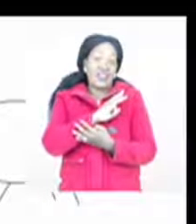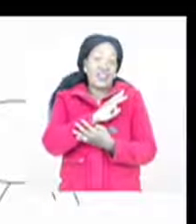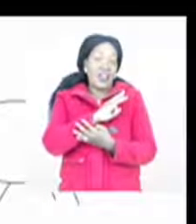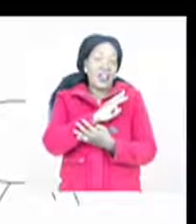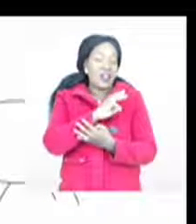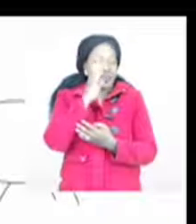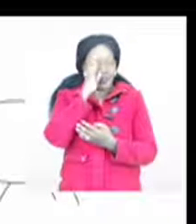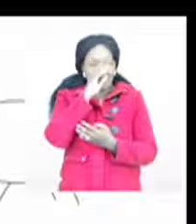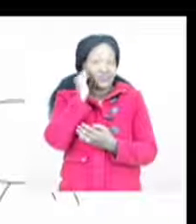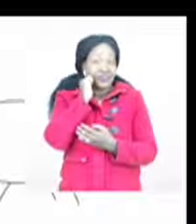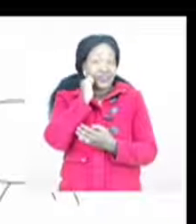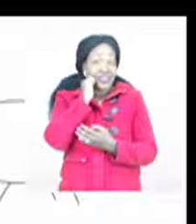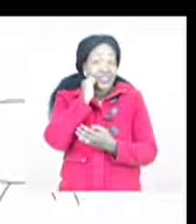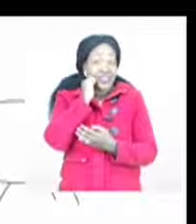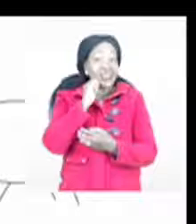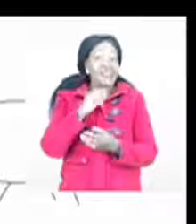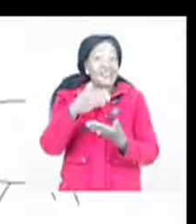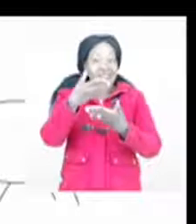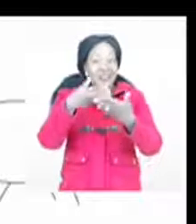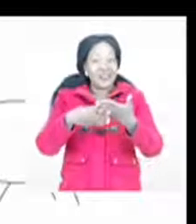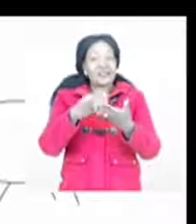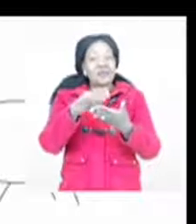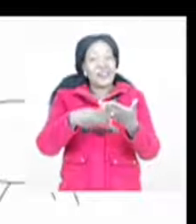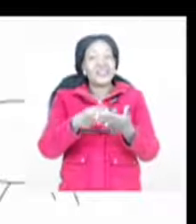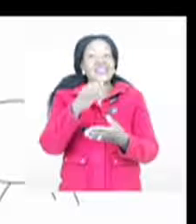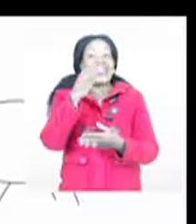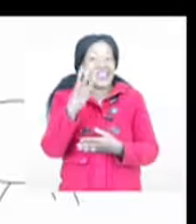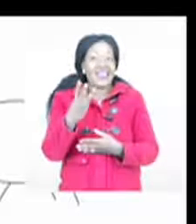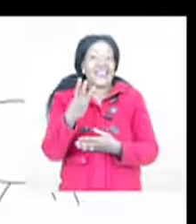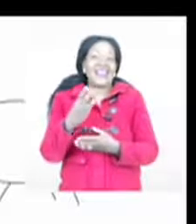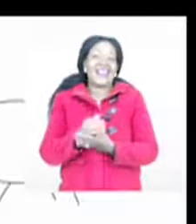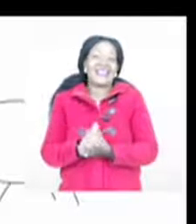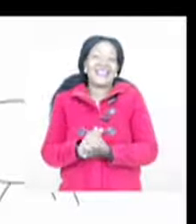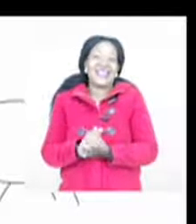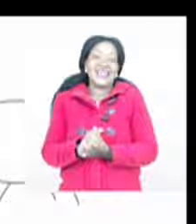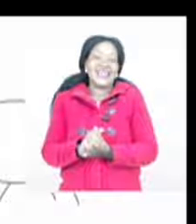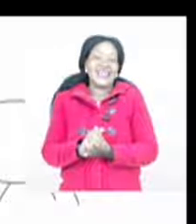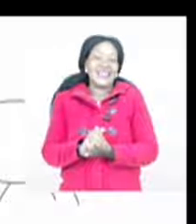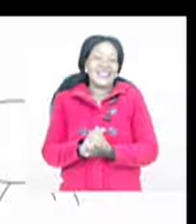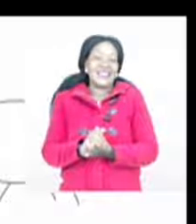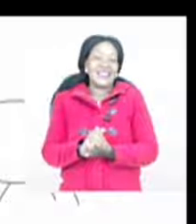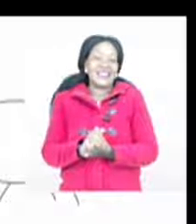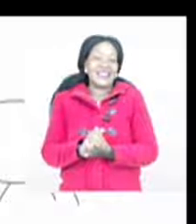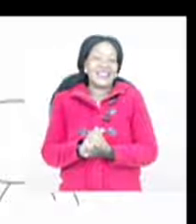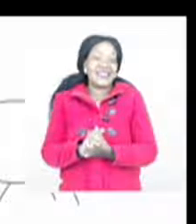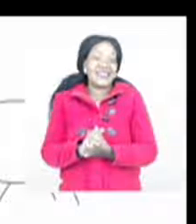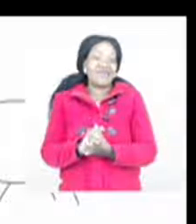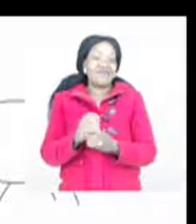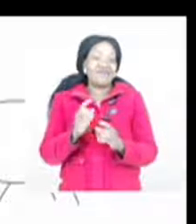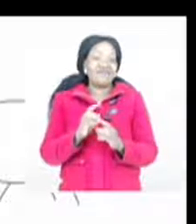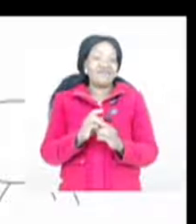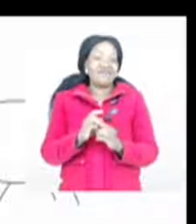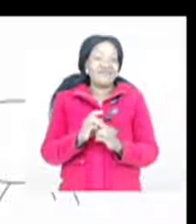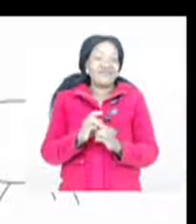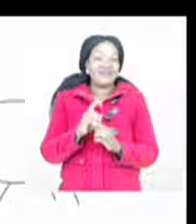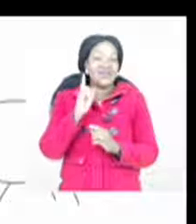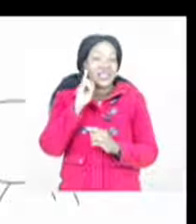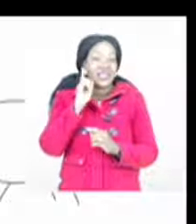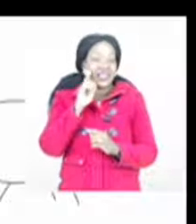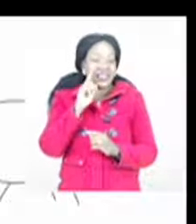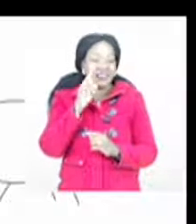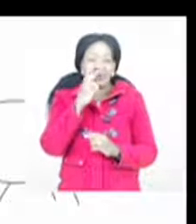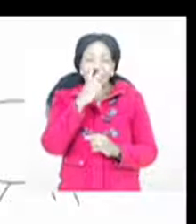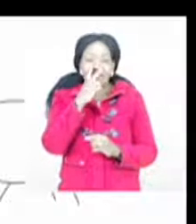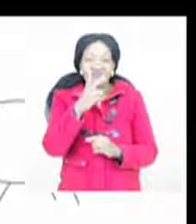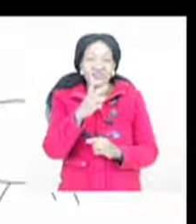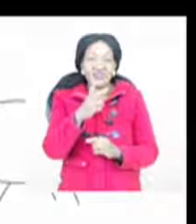Kindly take a look at your booklet. What does it show you? It says you have to look carefully at the numbers and you have